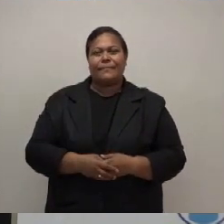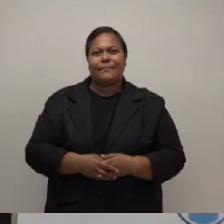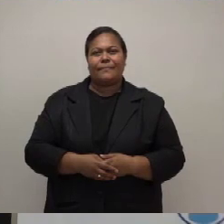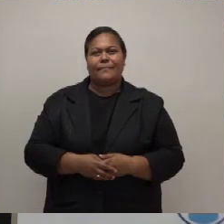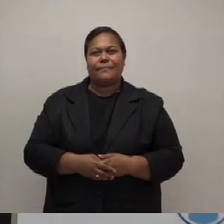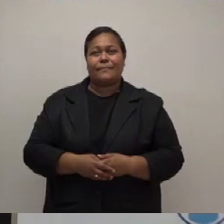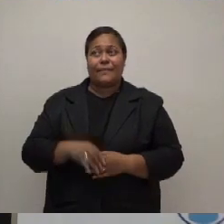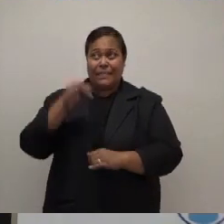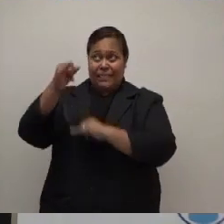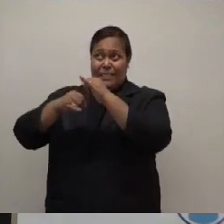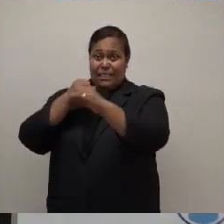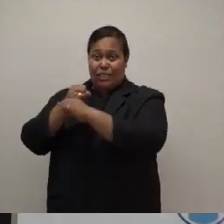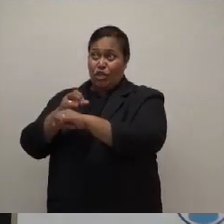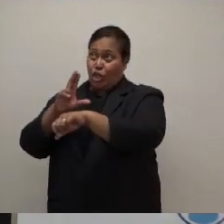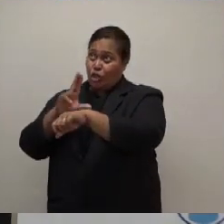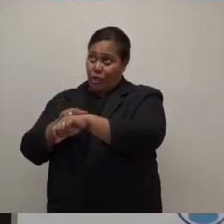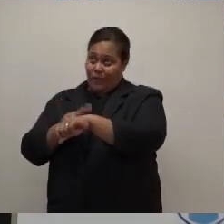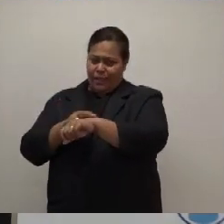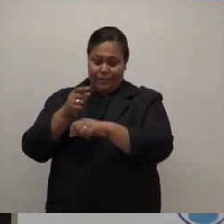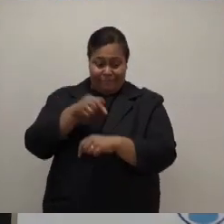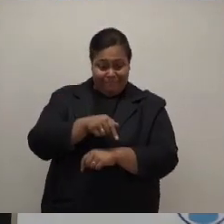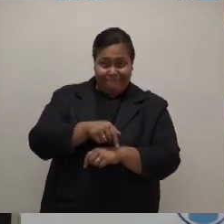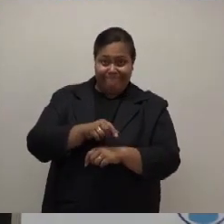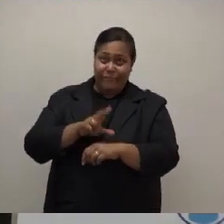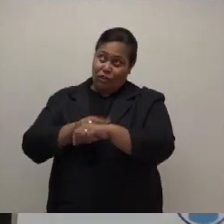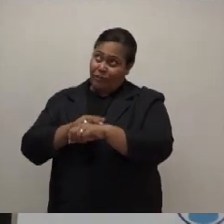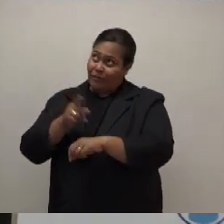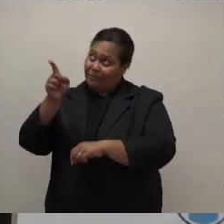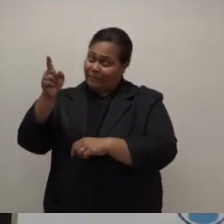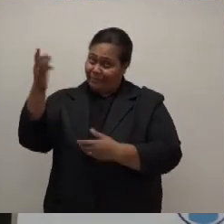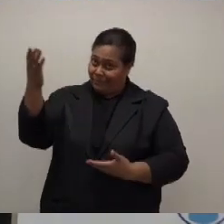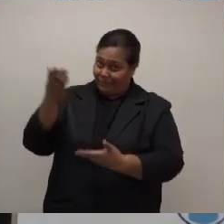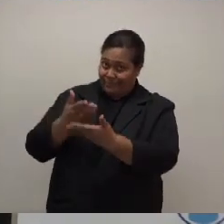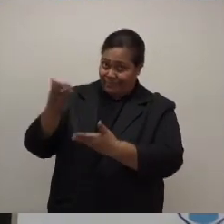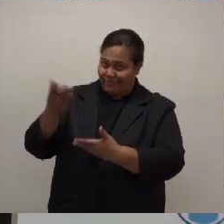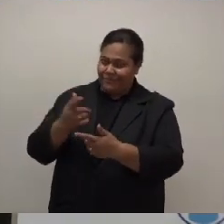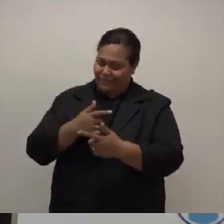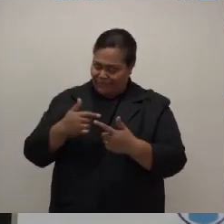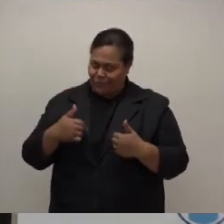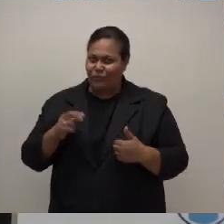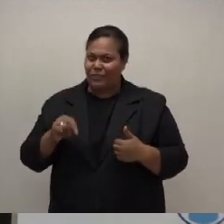This international doctor-to-doctor collaboration will continue as we forge forward.